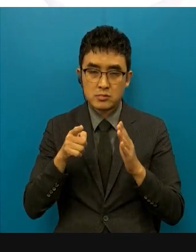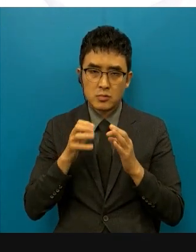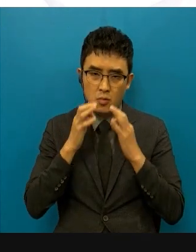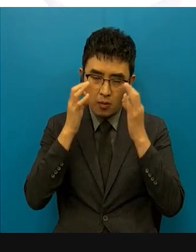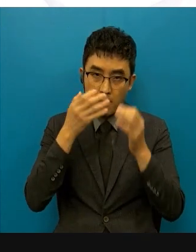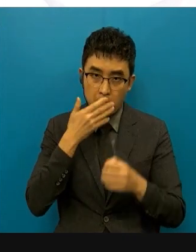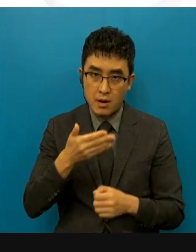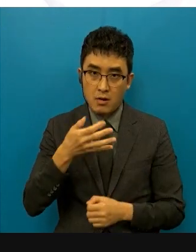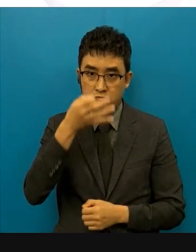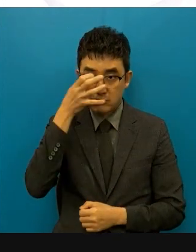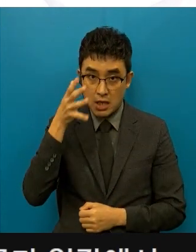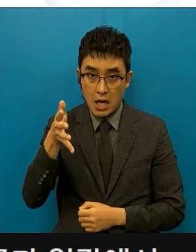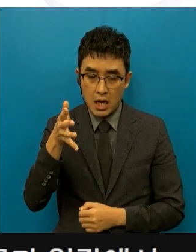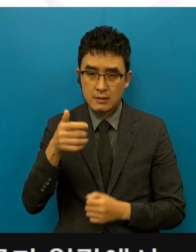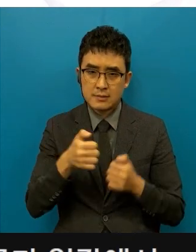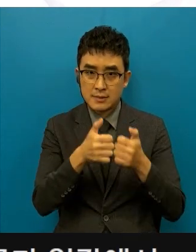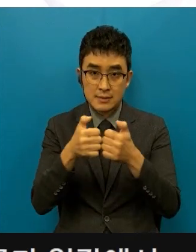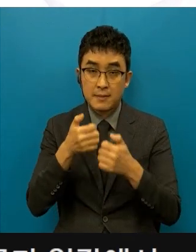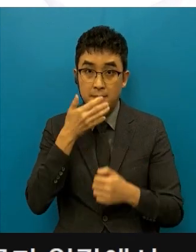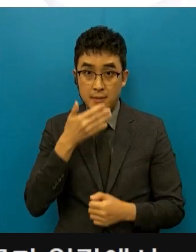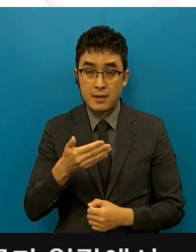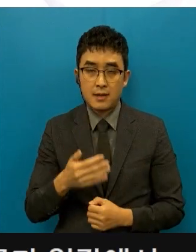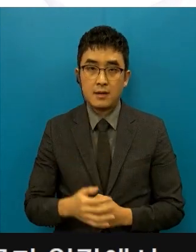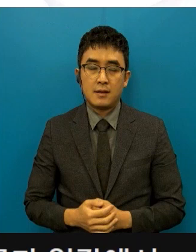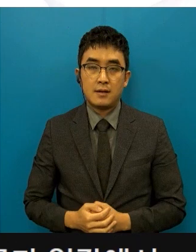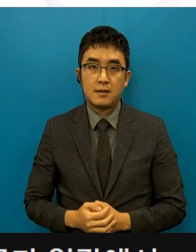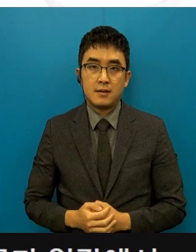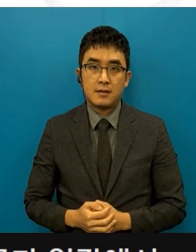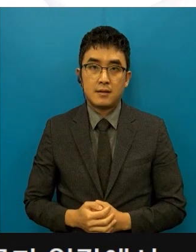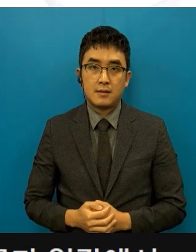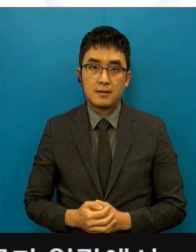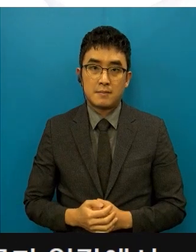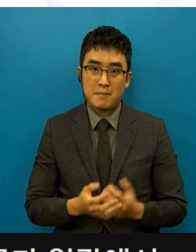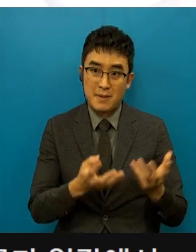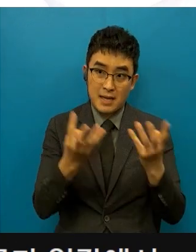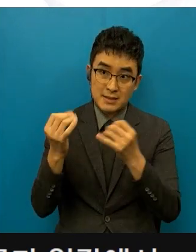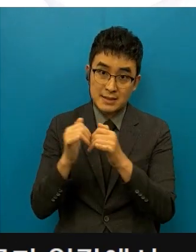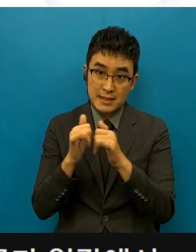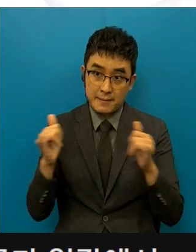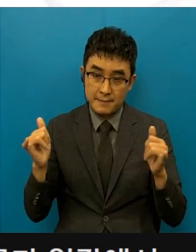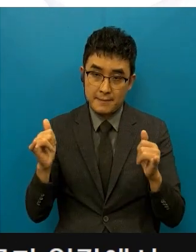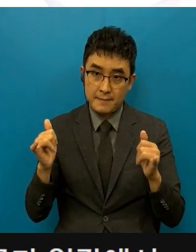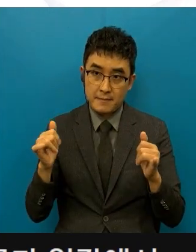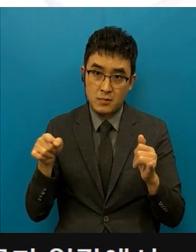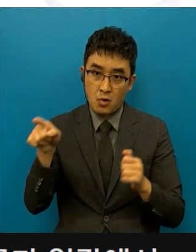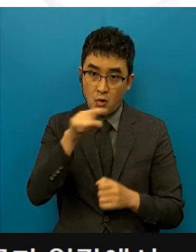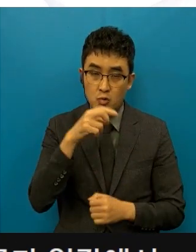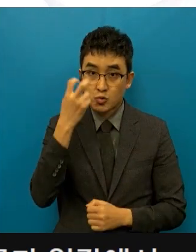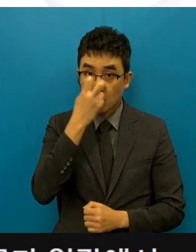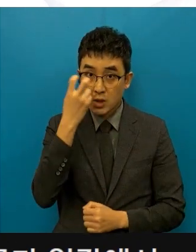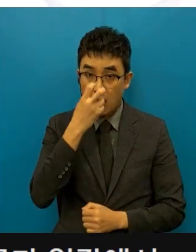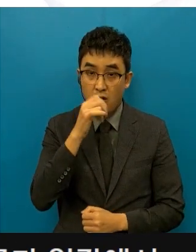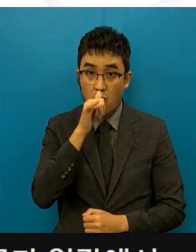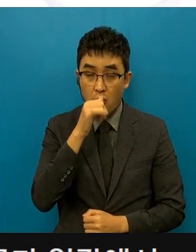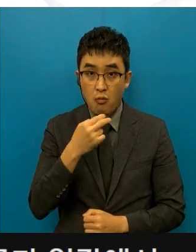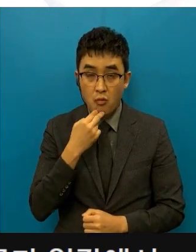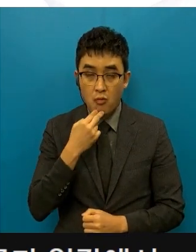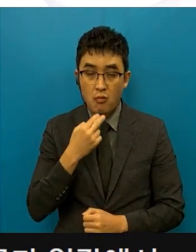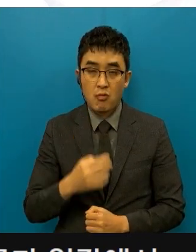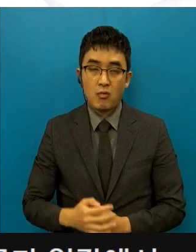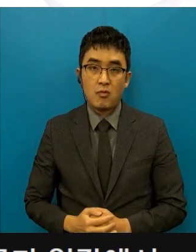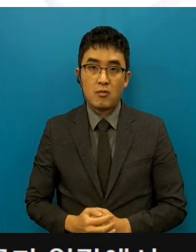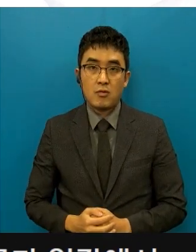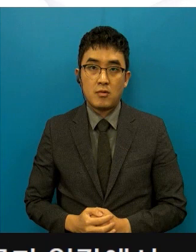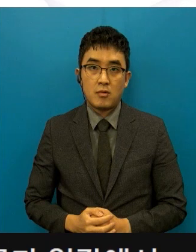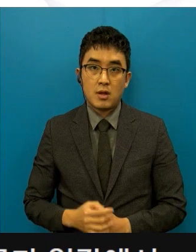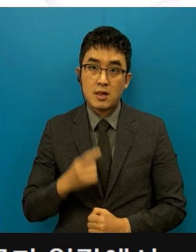survey on the public level, how ordinary Japanese people see or perceive